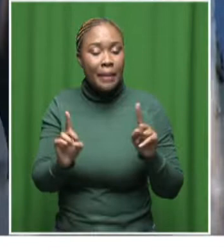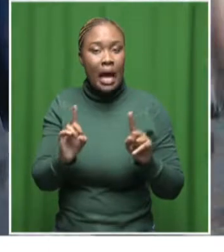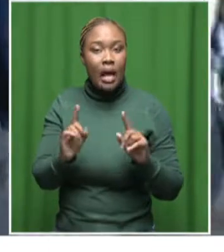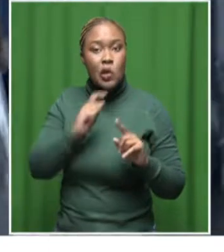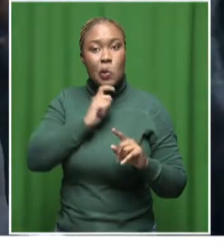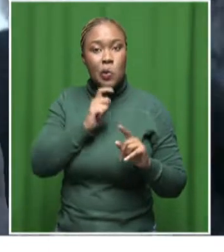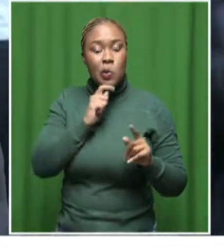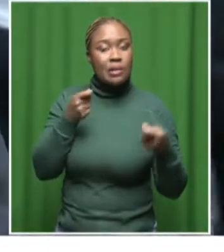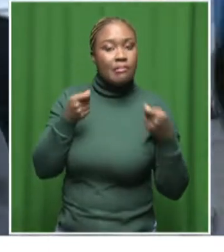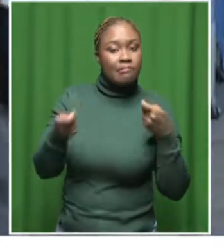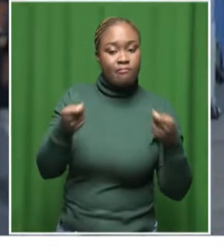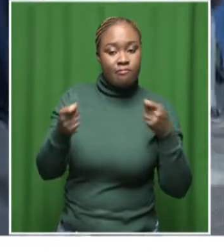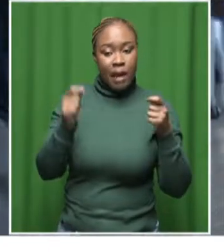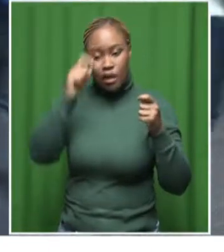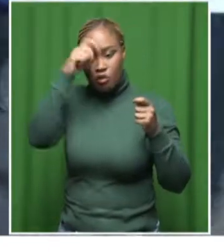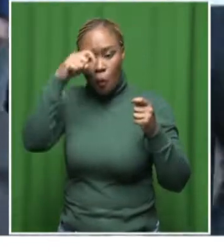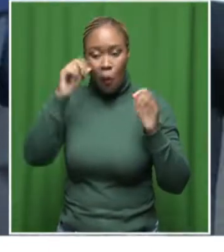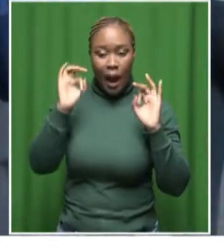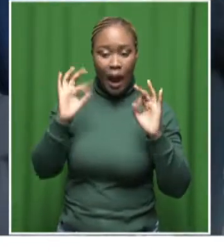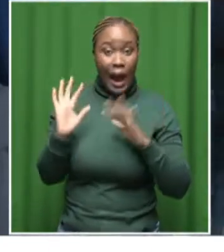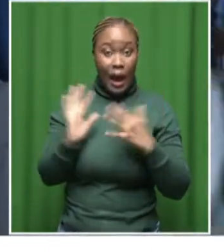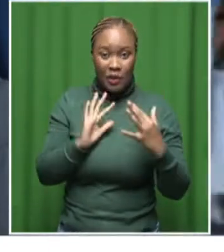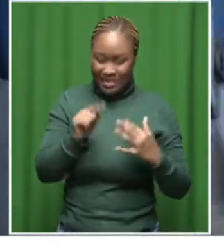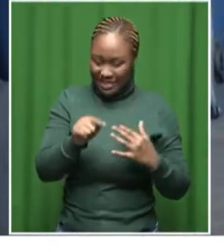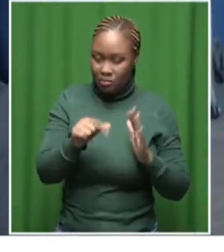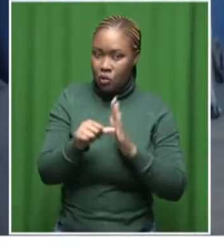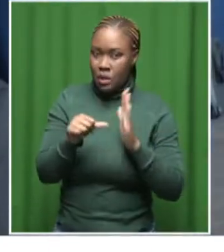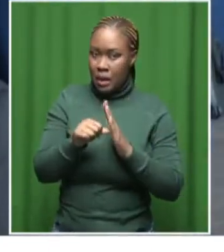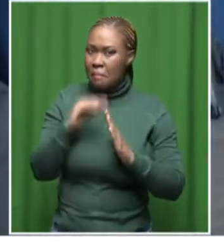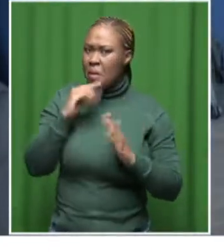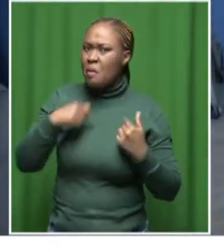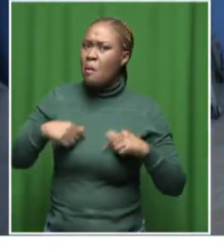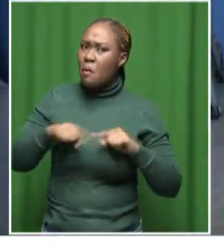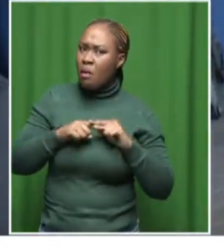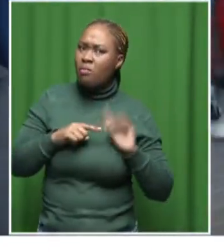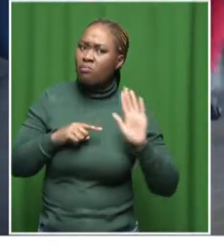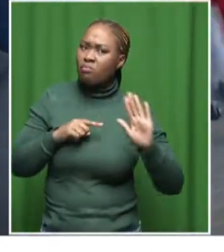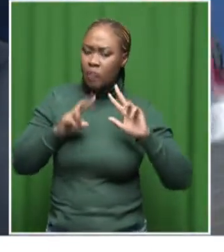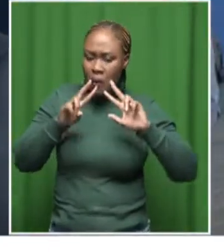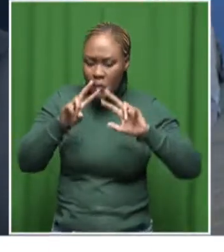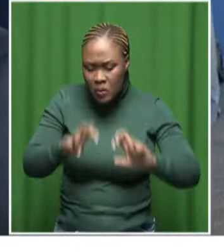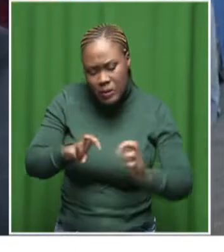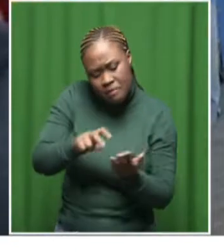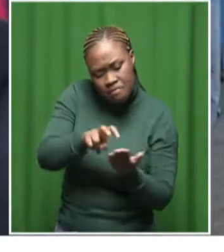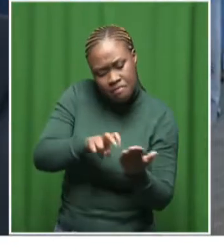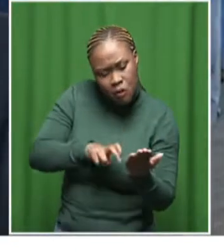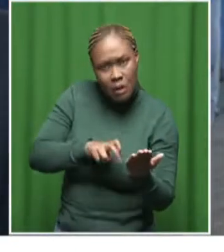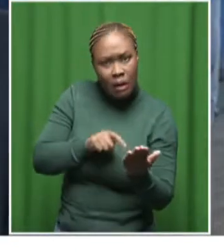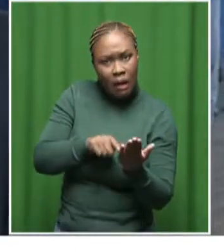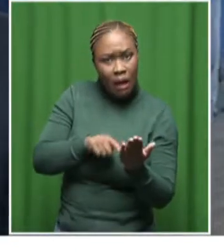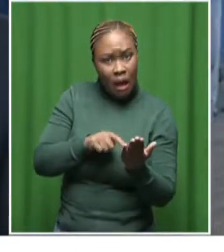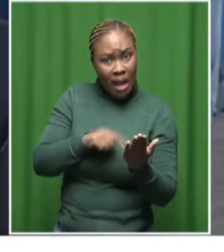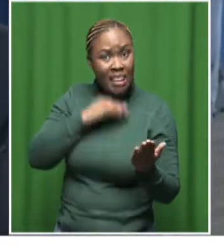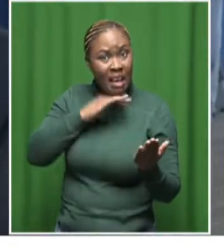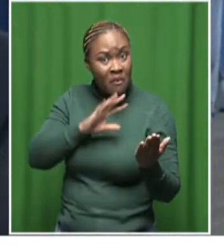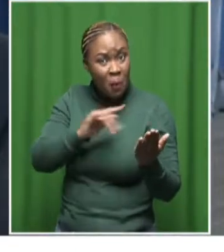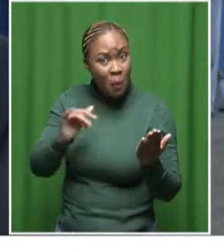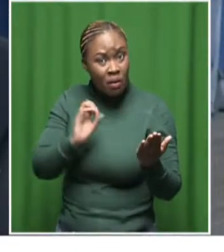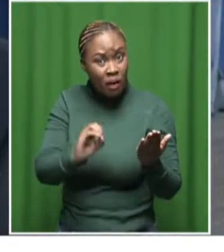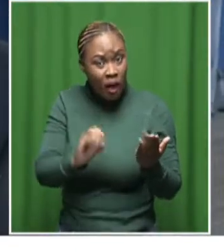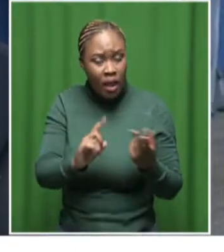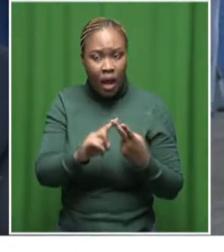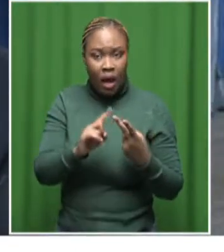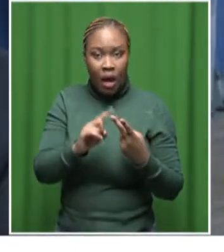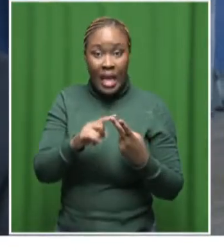to understand how much water we have, at what rate do we replenish it, and whether it can assist